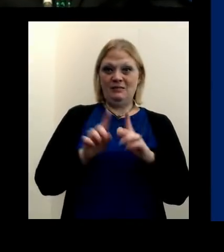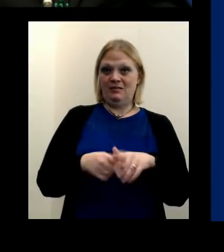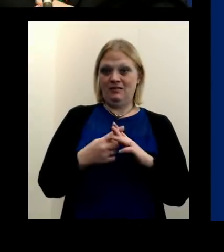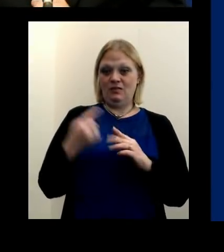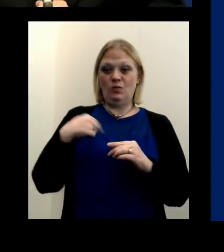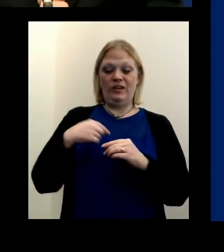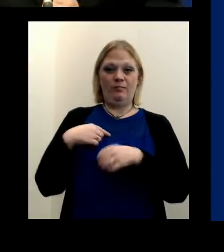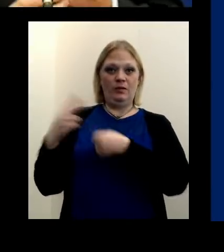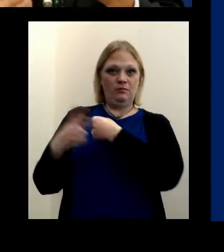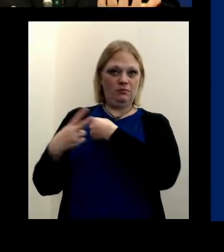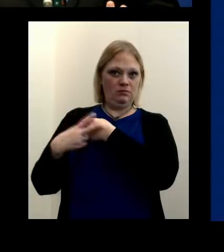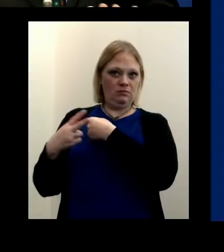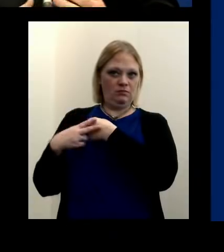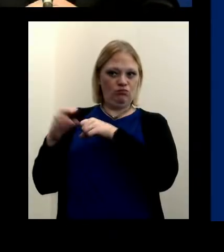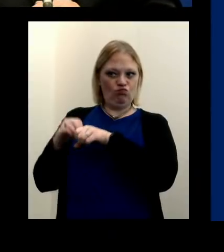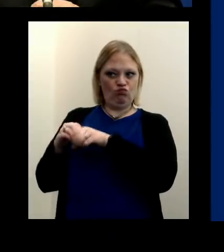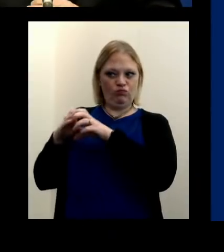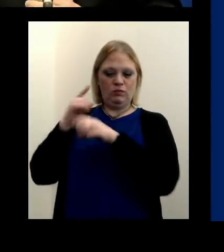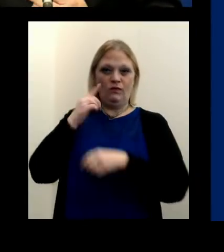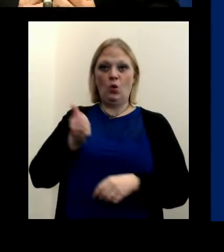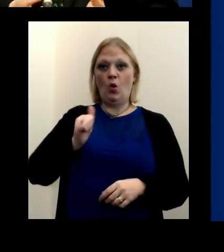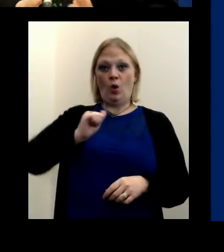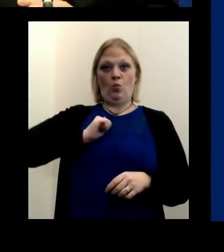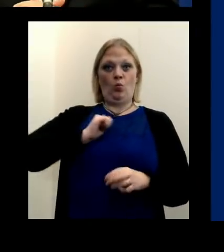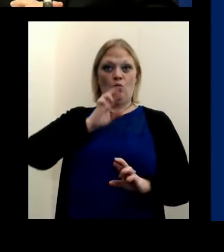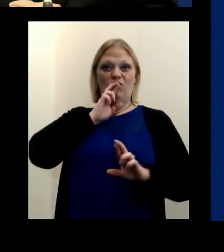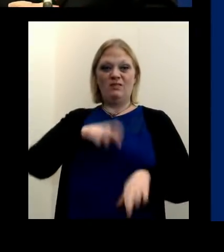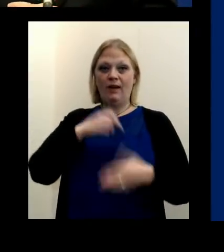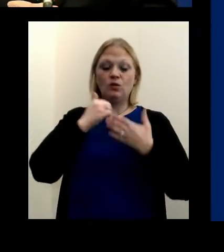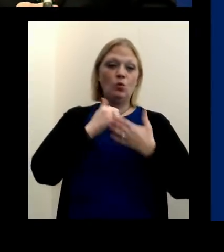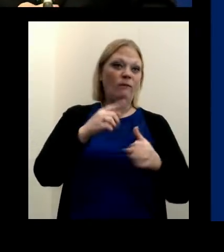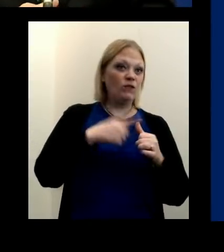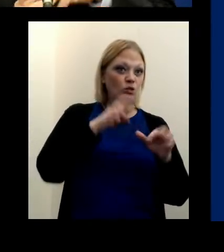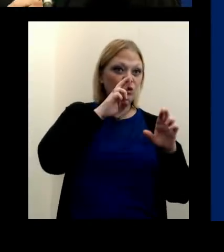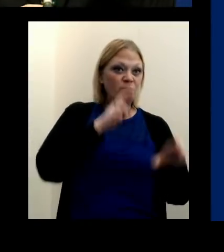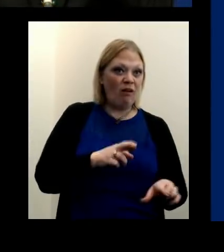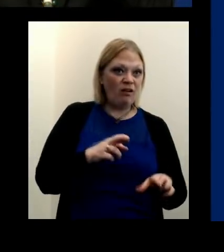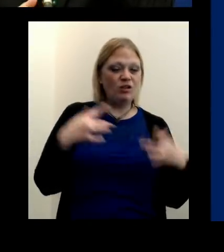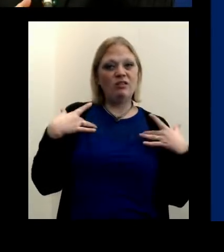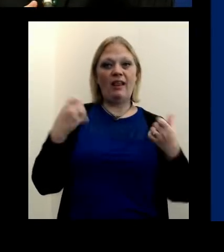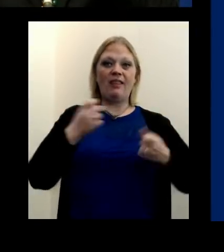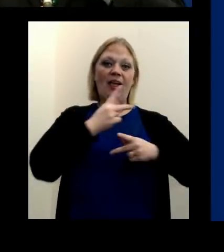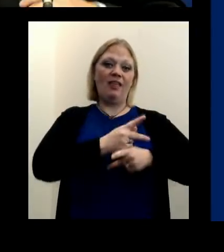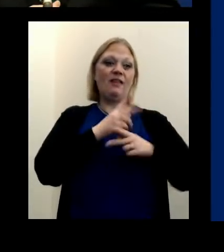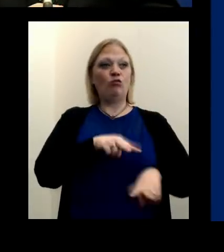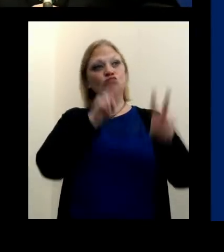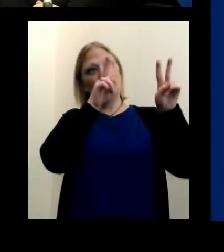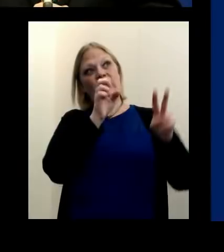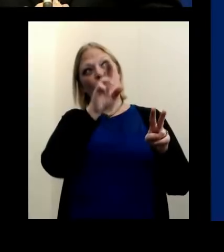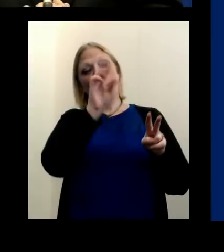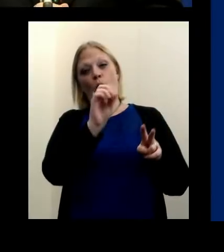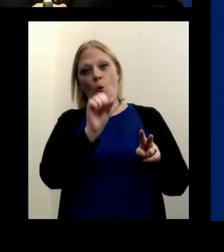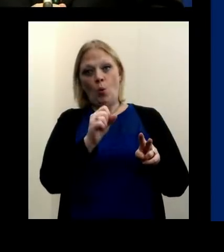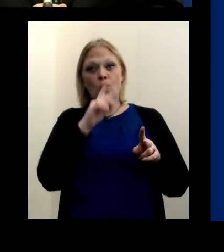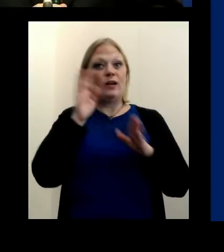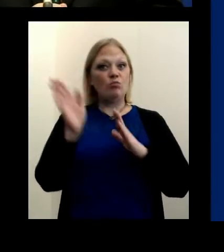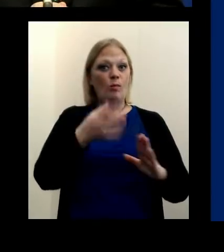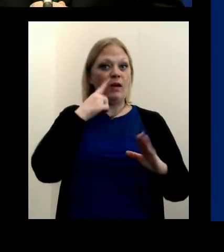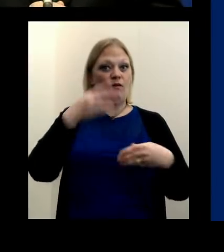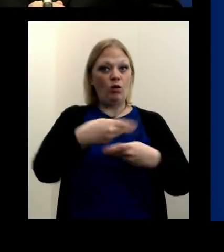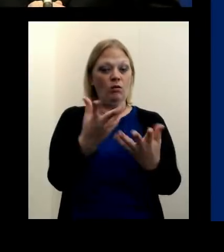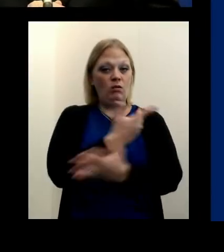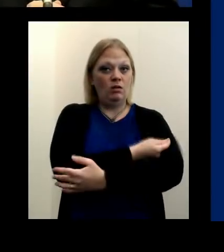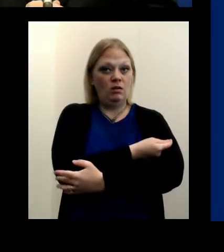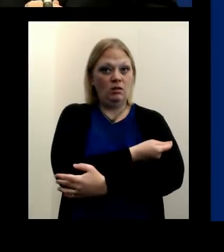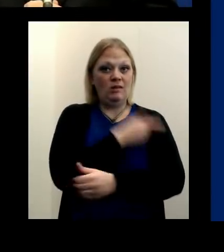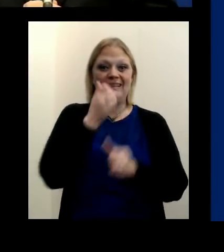stockpiling PPE to use for our own response, to assist first responders and our healthcare heroes, and to prepare for the vaccine delivery to our community.